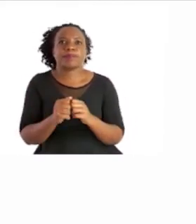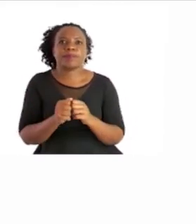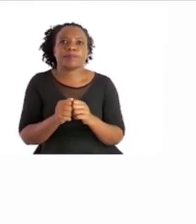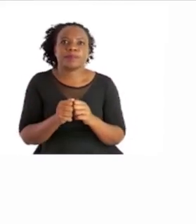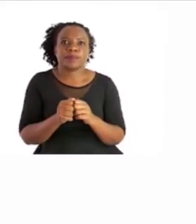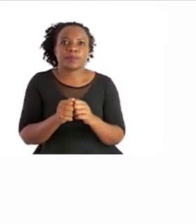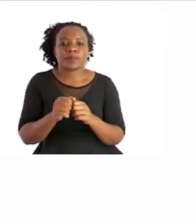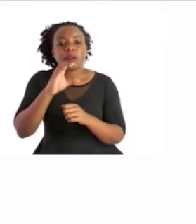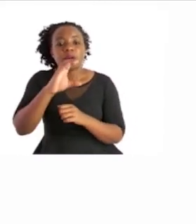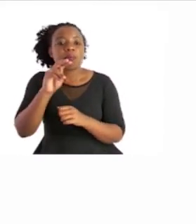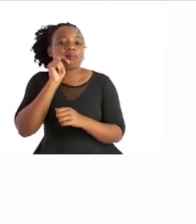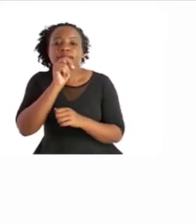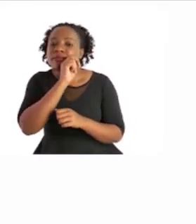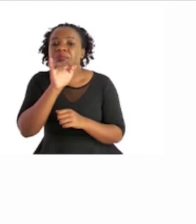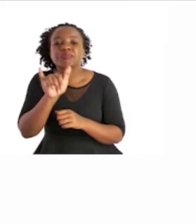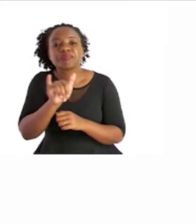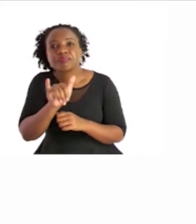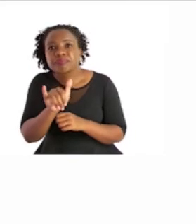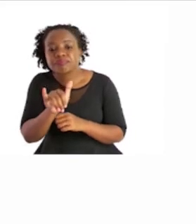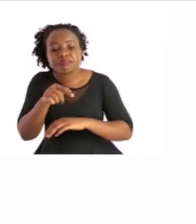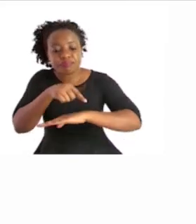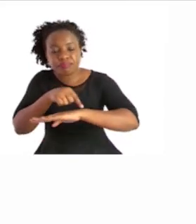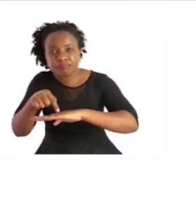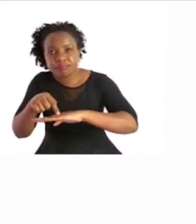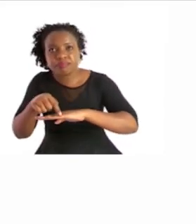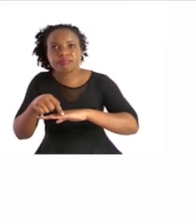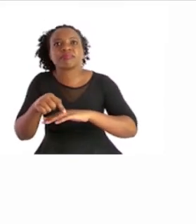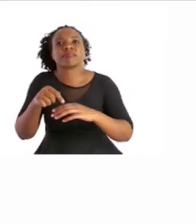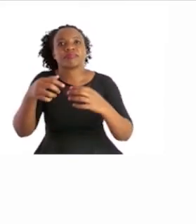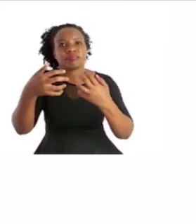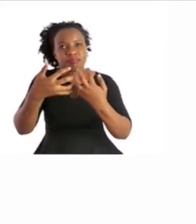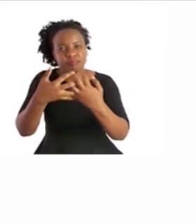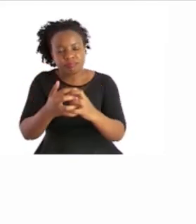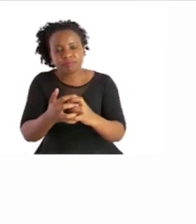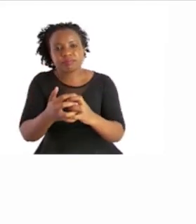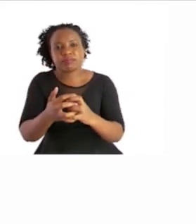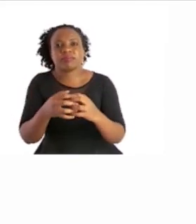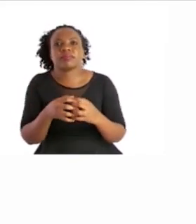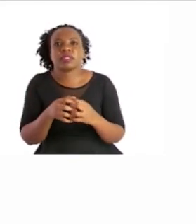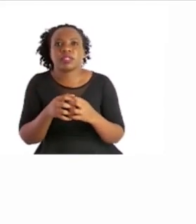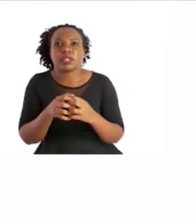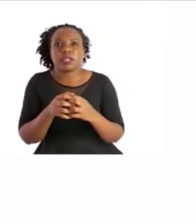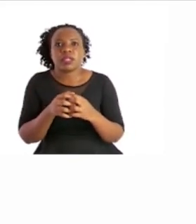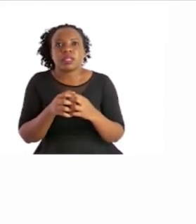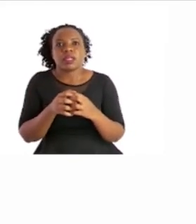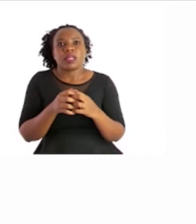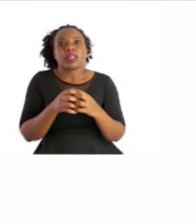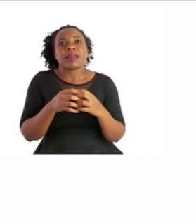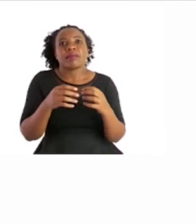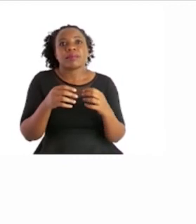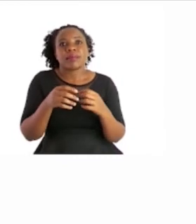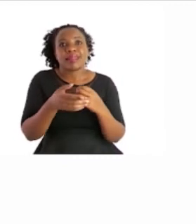The common noun, which is underlined, is church. There were many